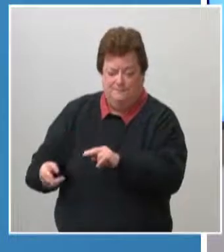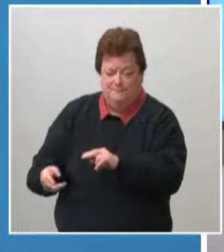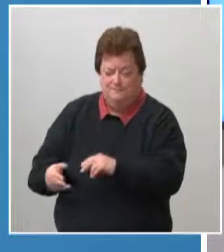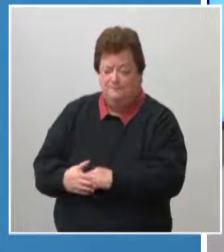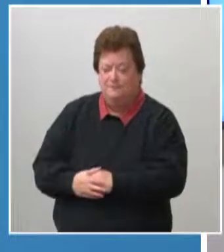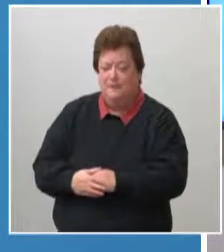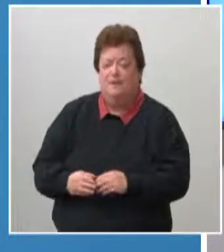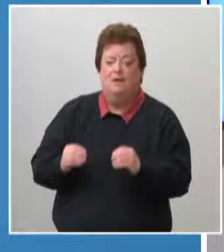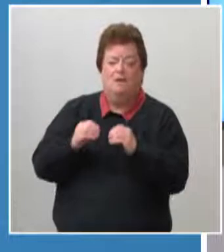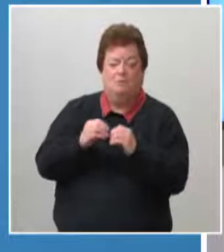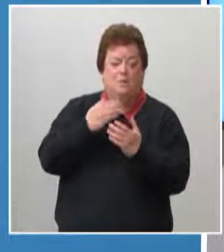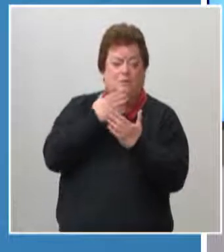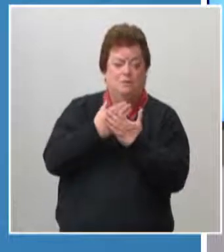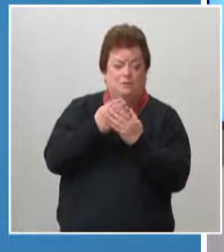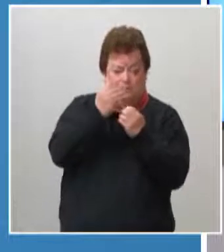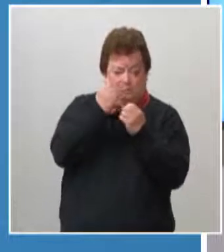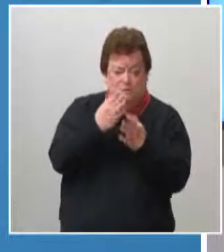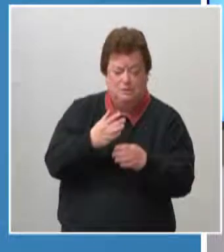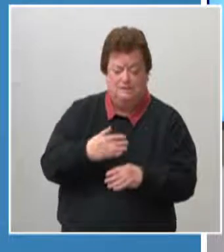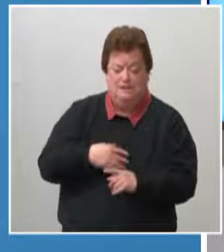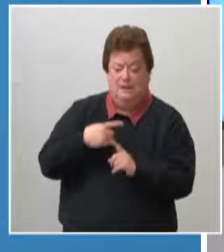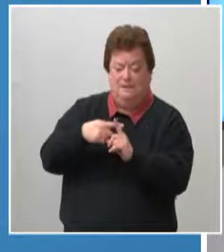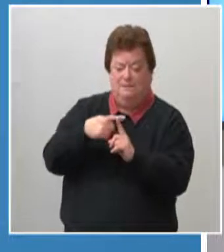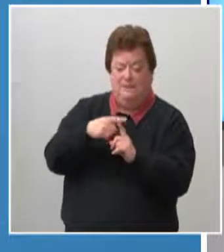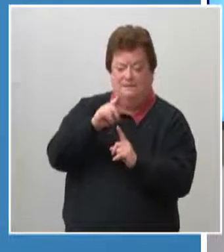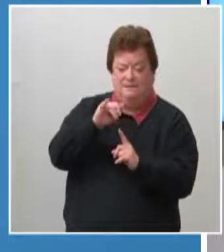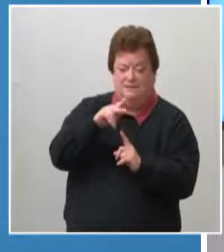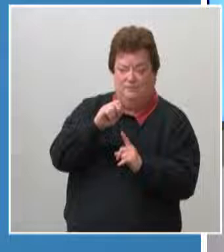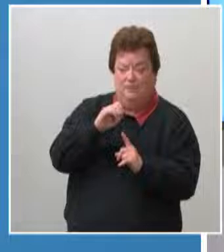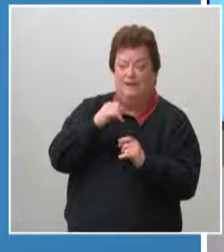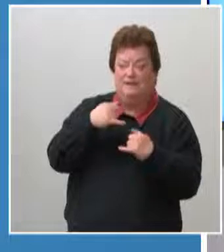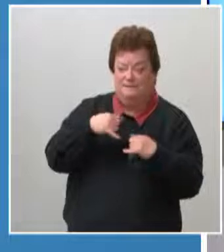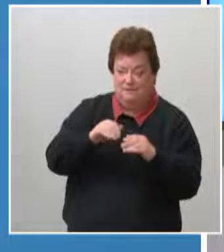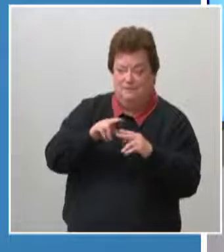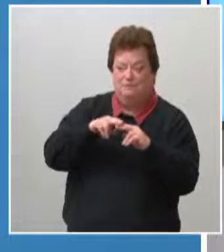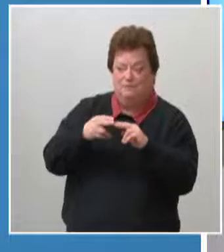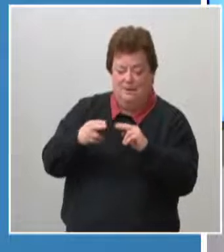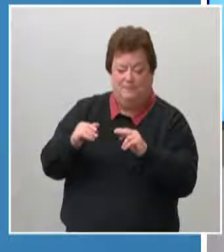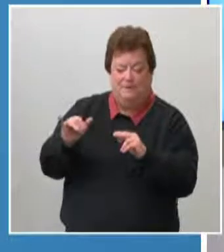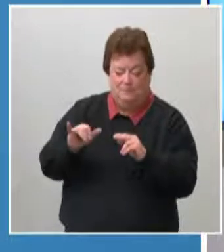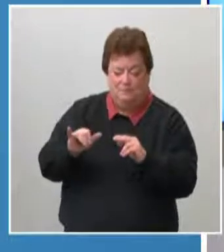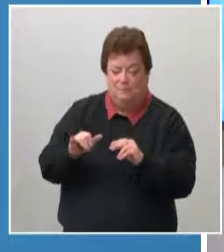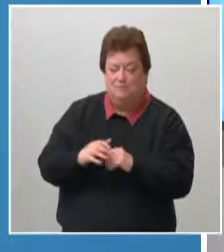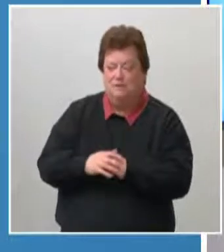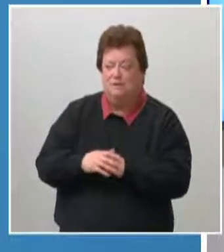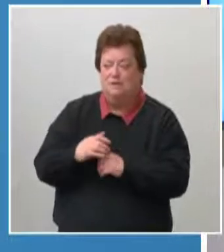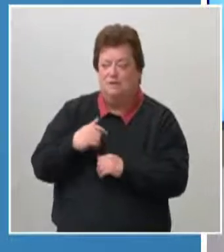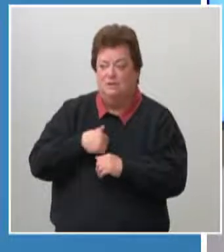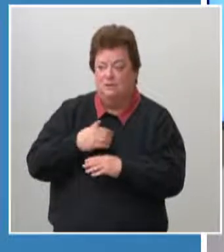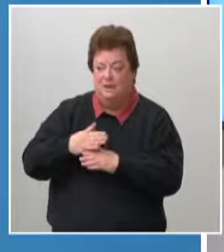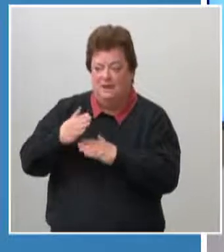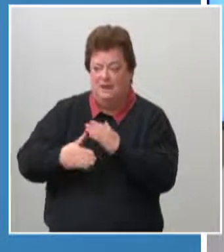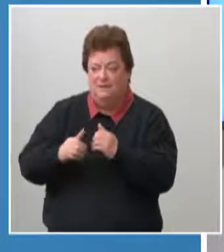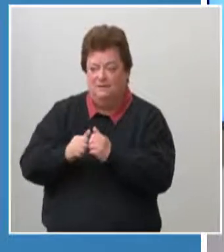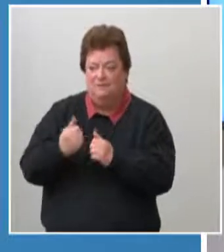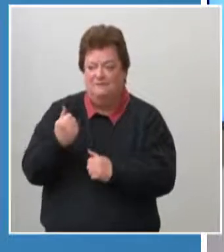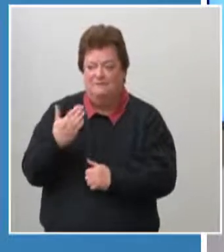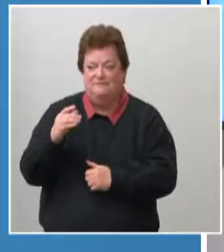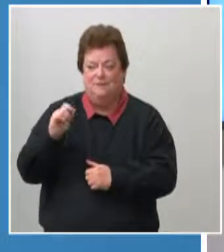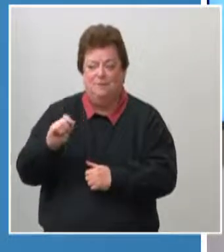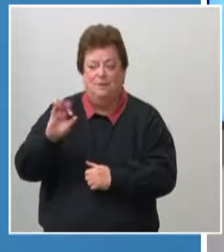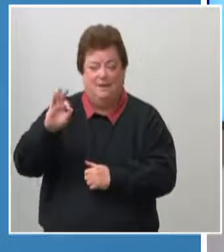good news. We're seeing our positivity rate drop further as well. This past week, we ended at